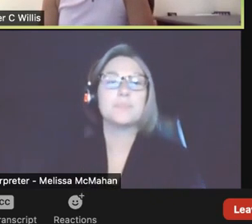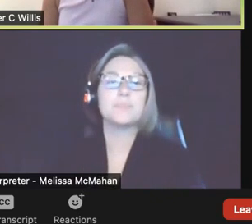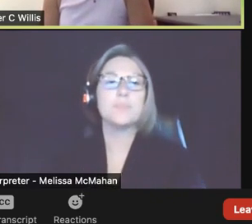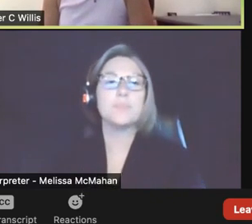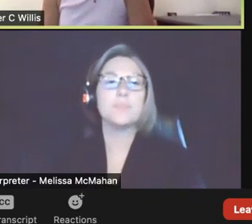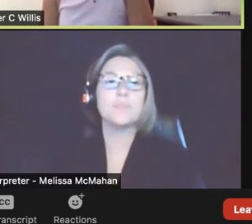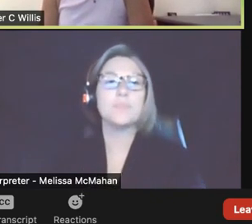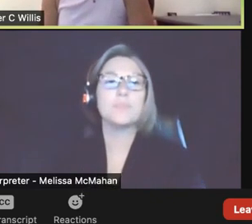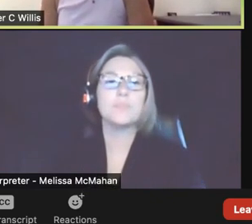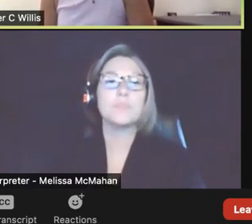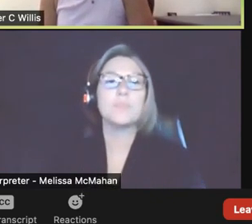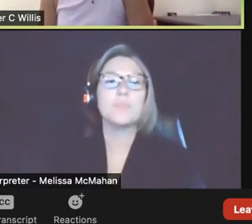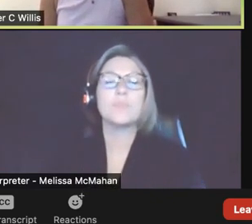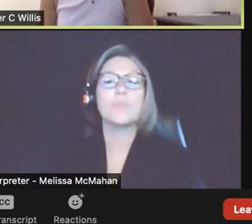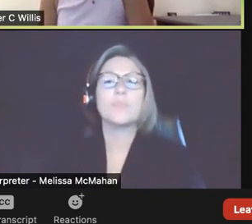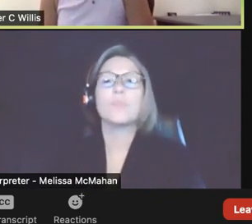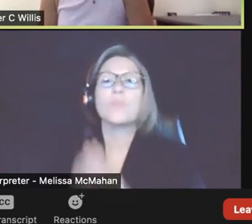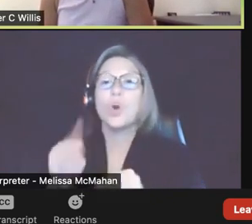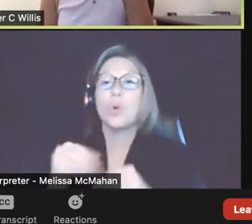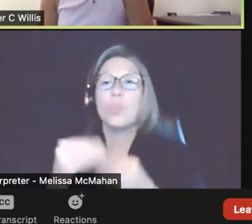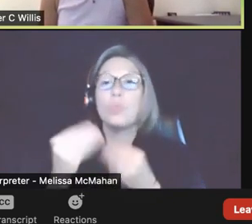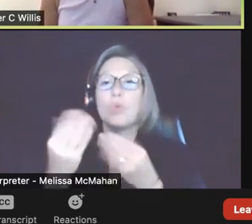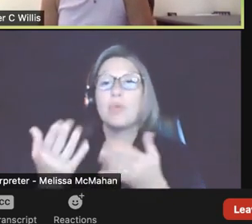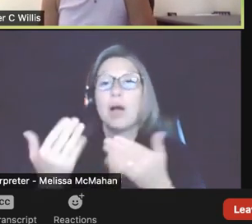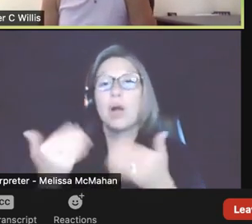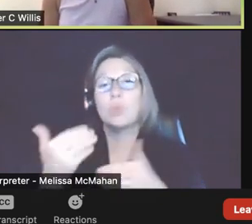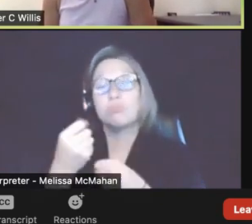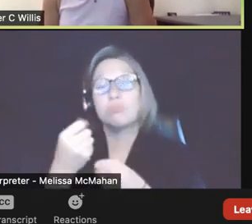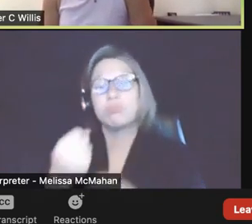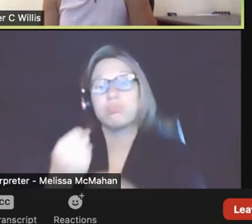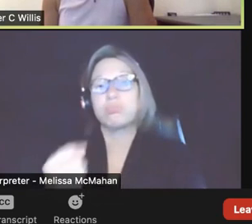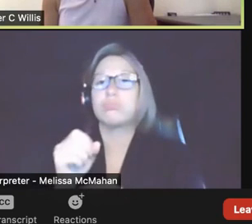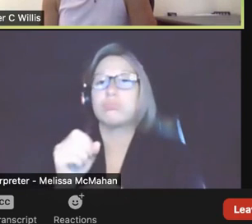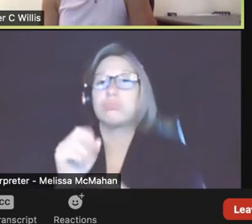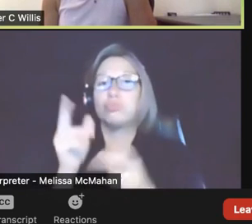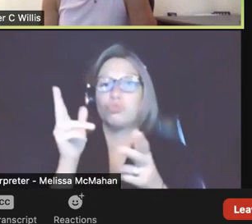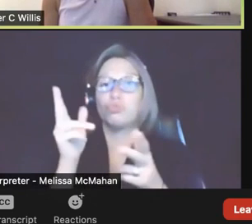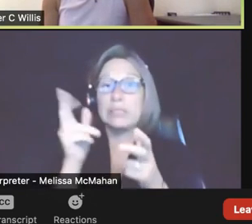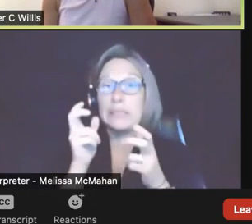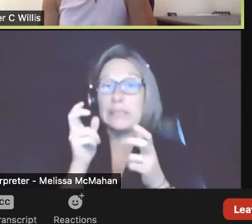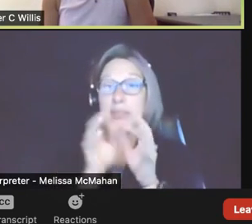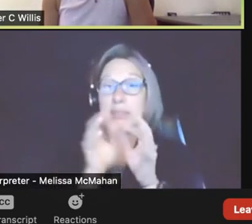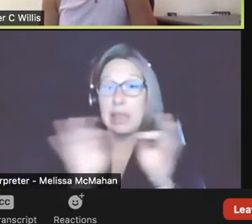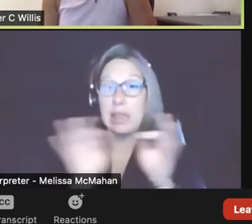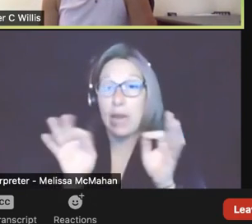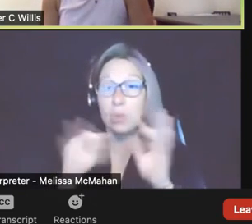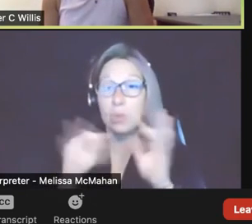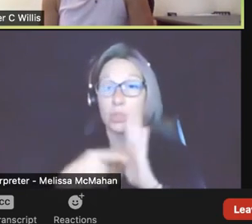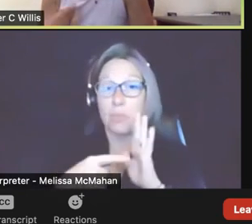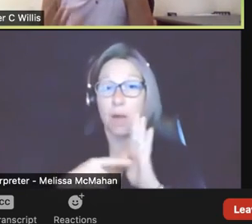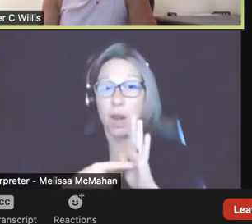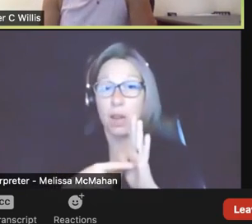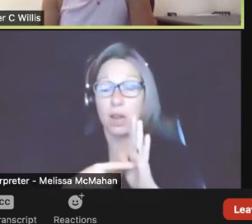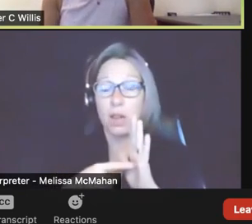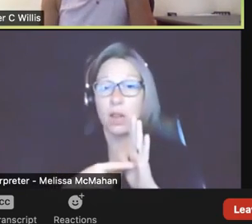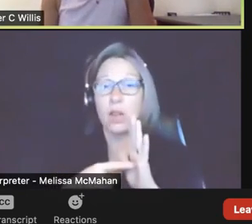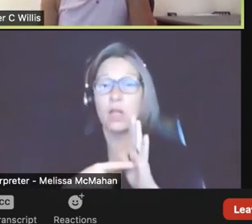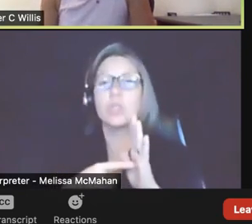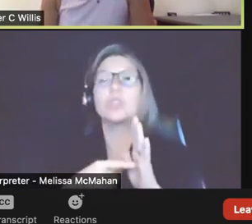Providing a robust receptive language model. Really what we are talking about today in regards to our matrix is in relation to